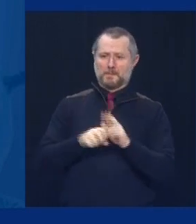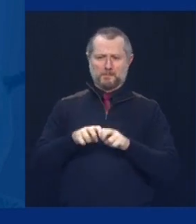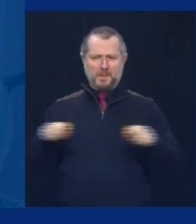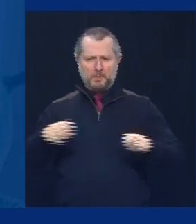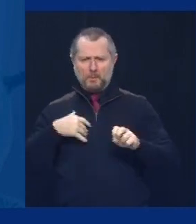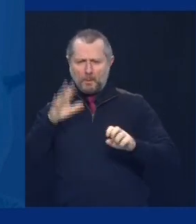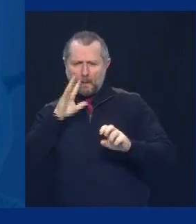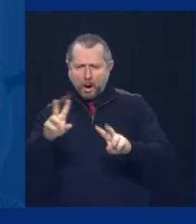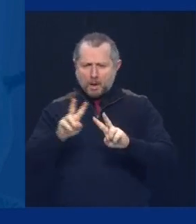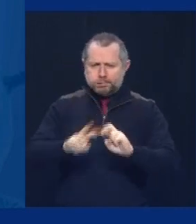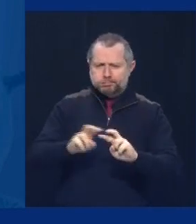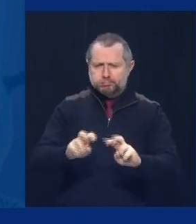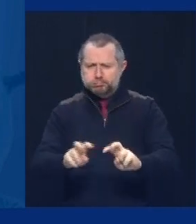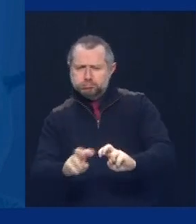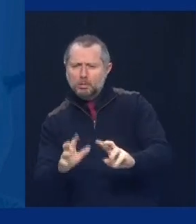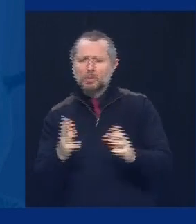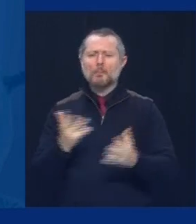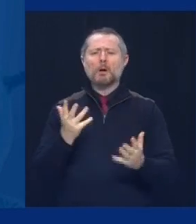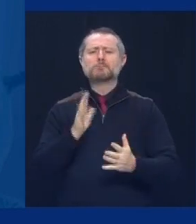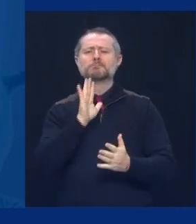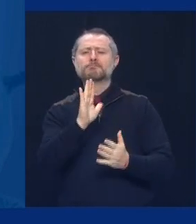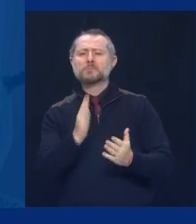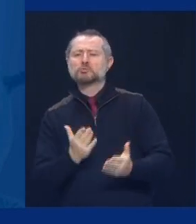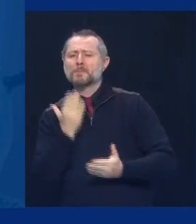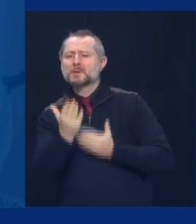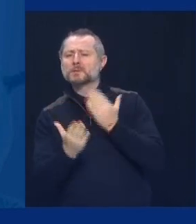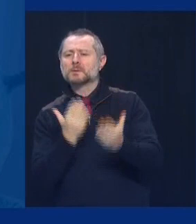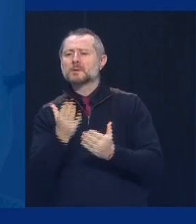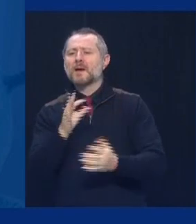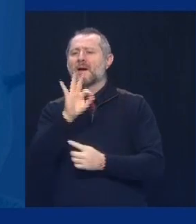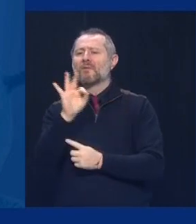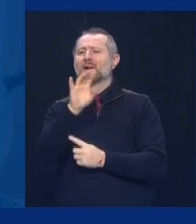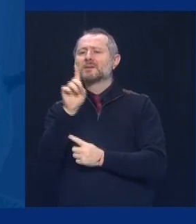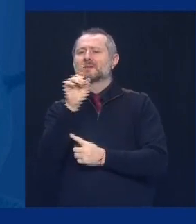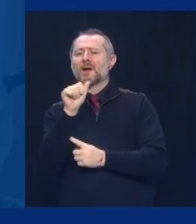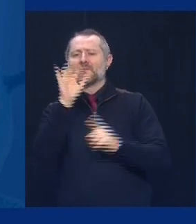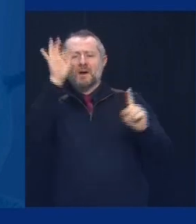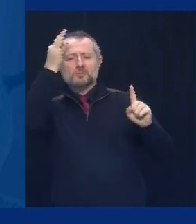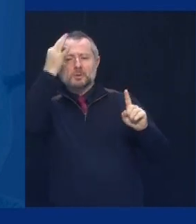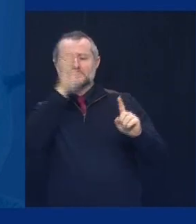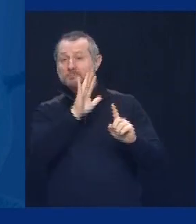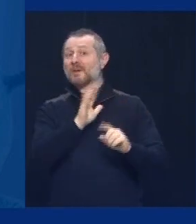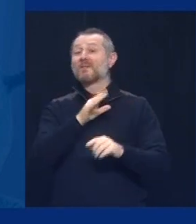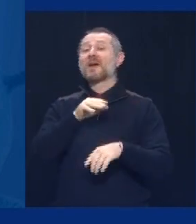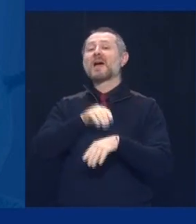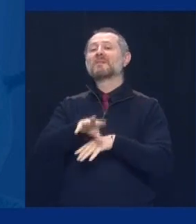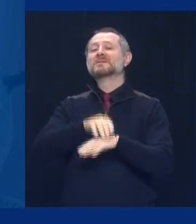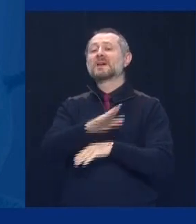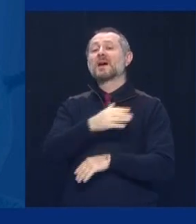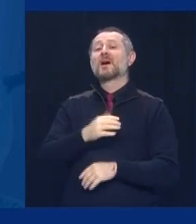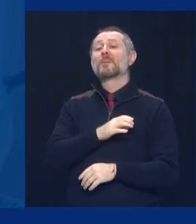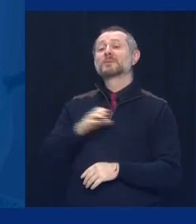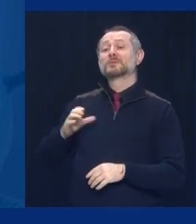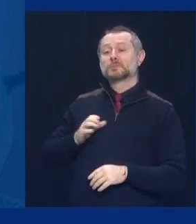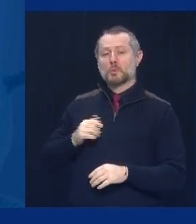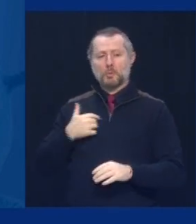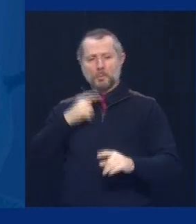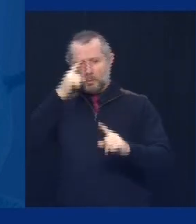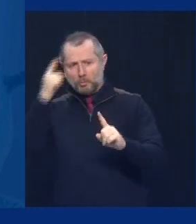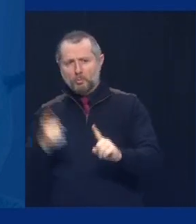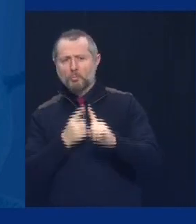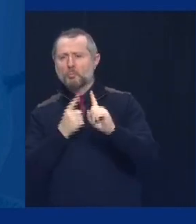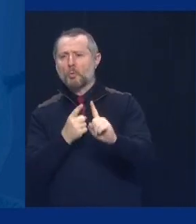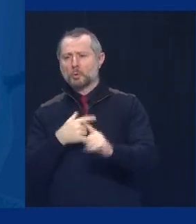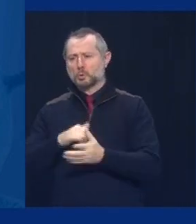actions and recommendations of the FDA and their advisory committee to give New Yorkers more confidence in